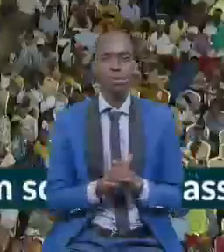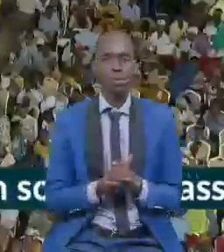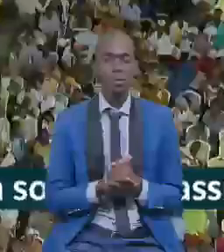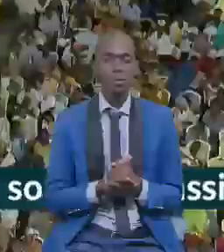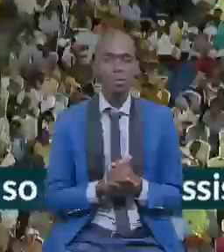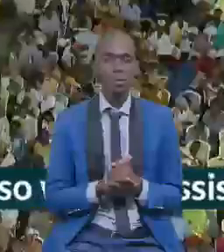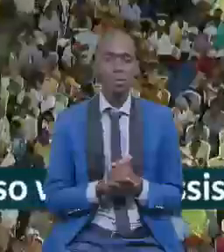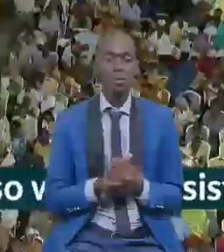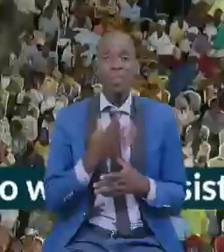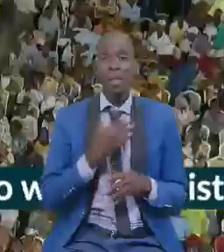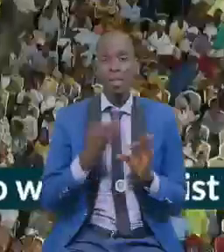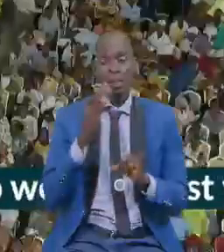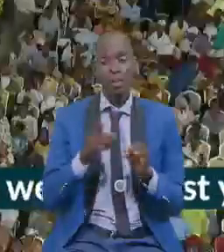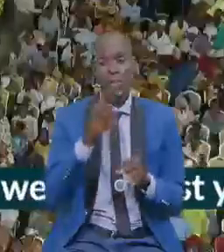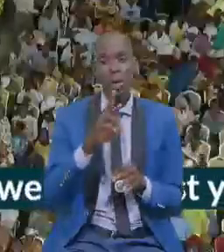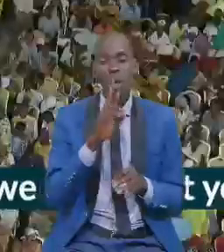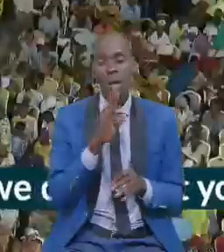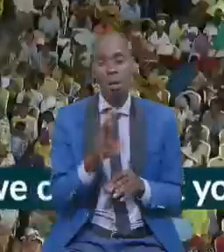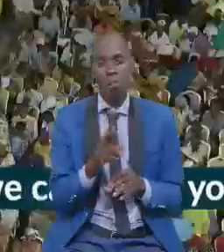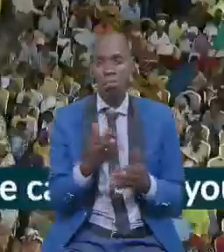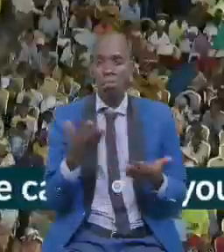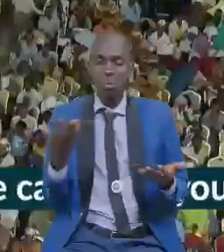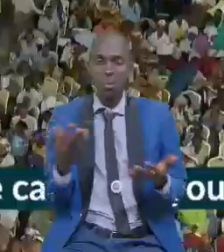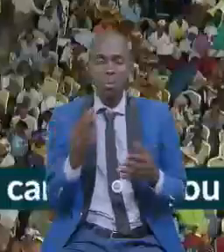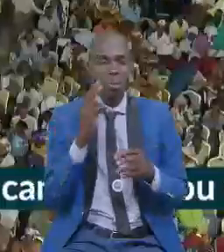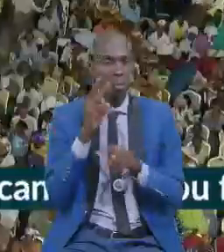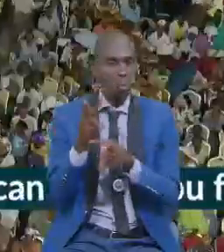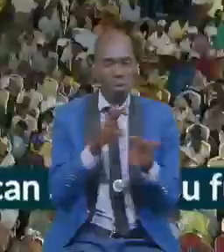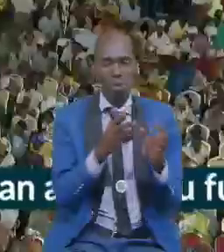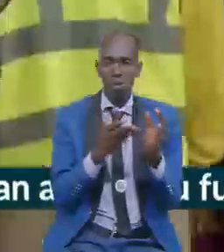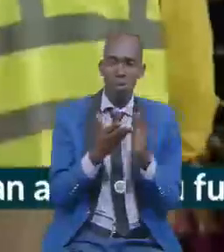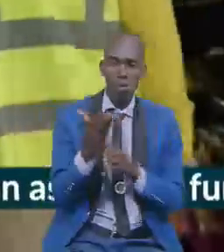And if you are listening via the radio or television,